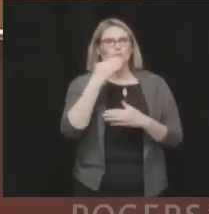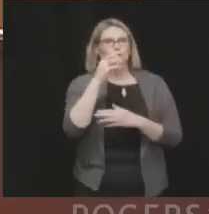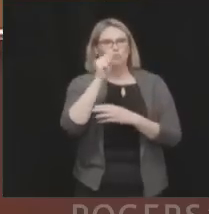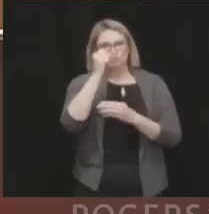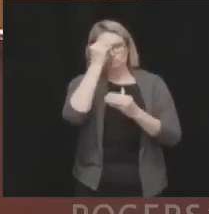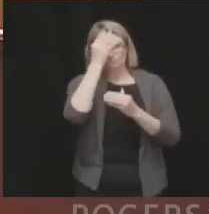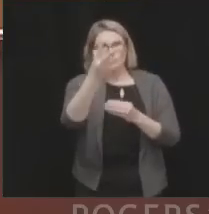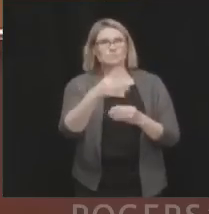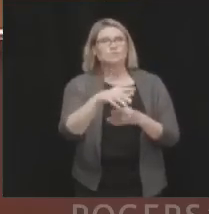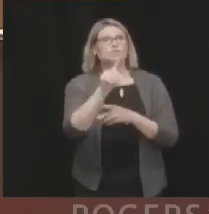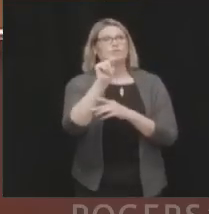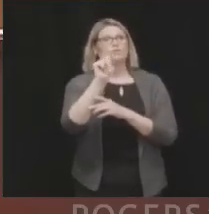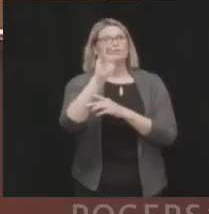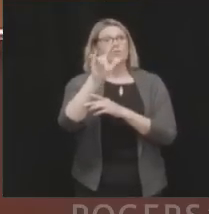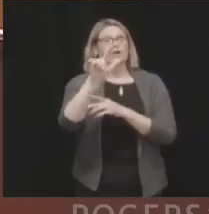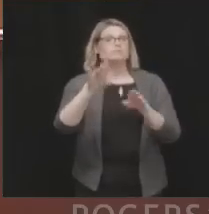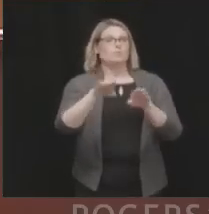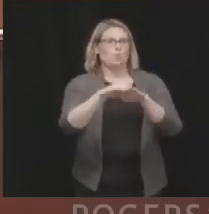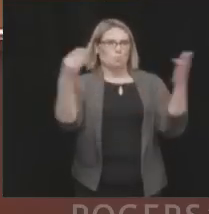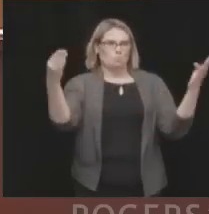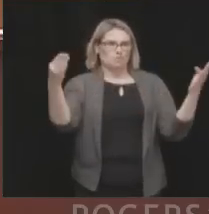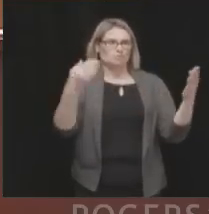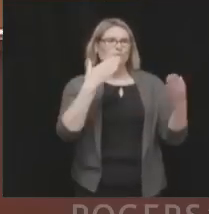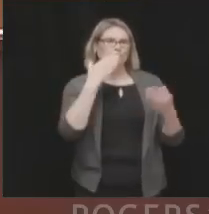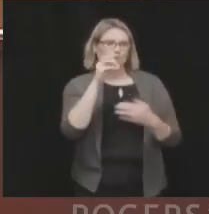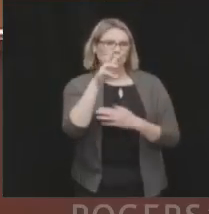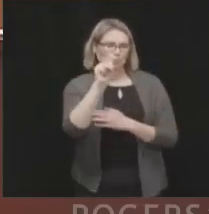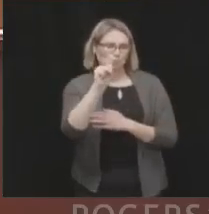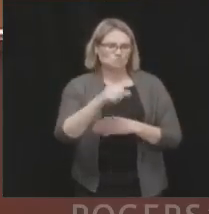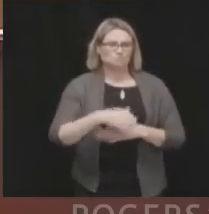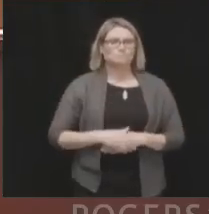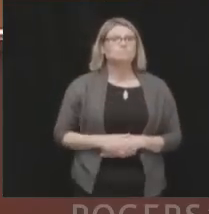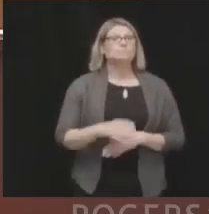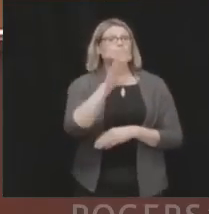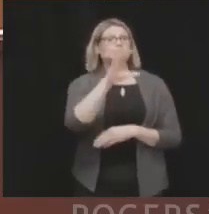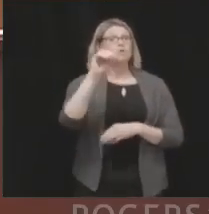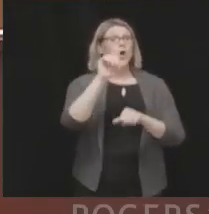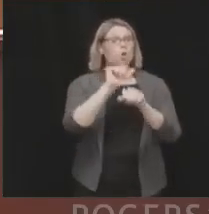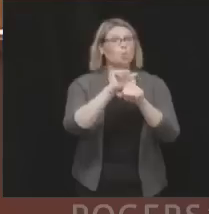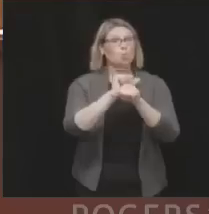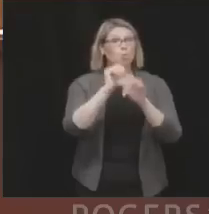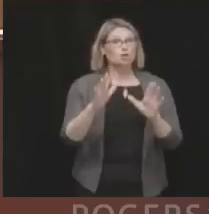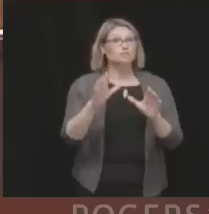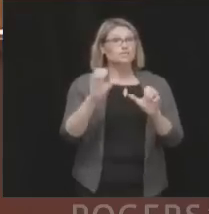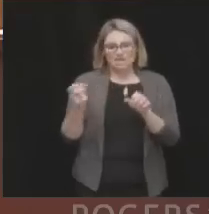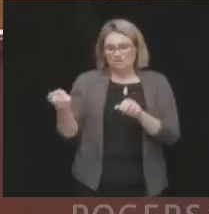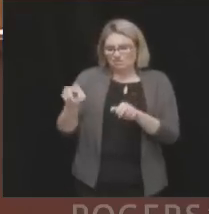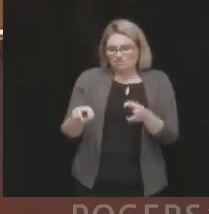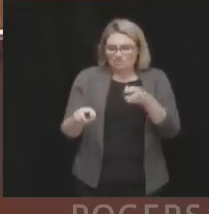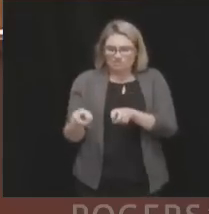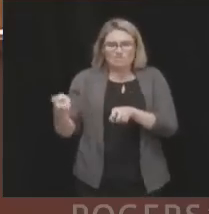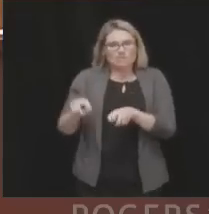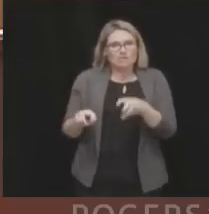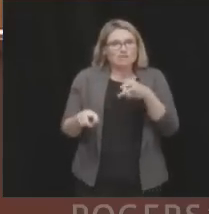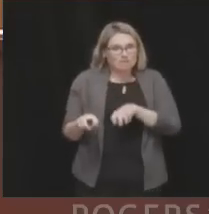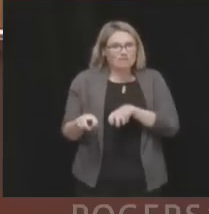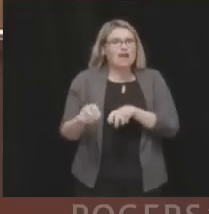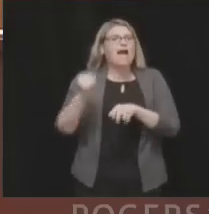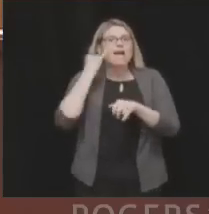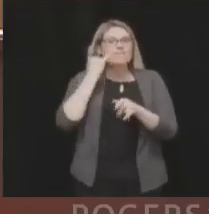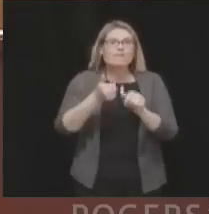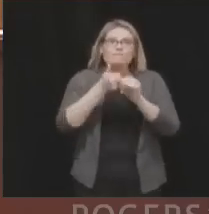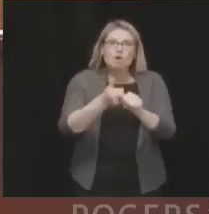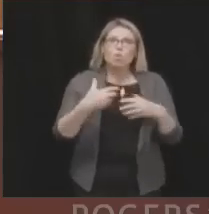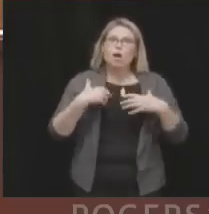a passenger in the back seat. Post-secondary students requiring access to campus can fulfill course requirements if